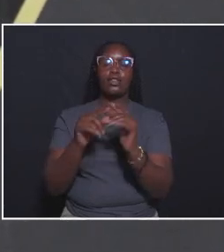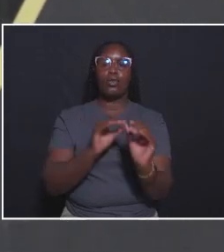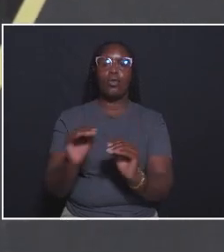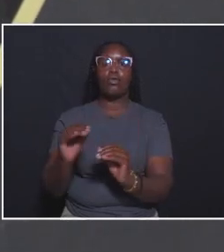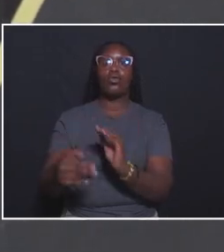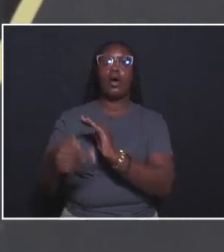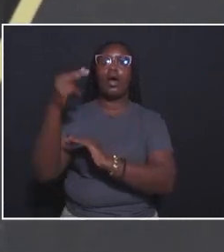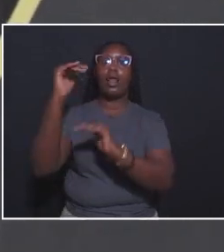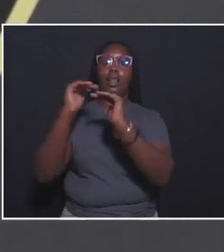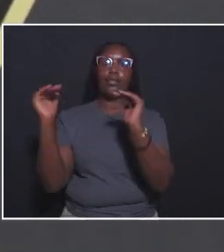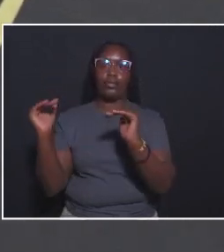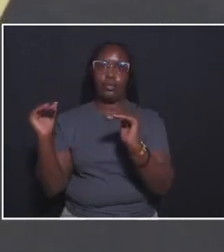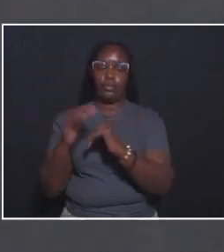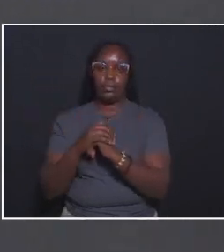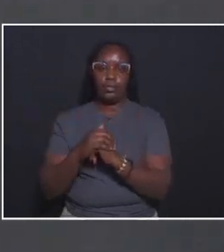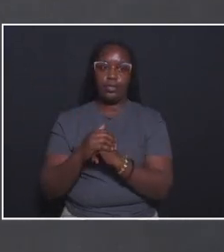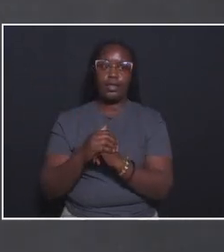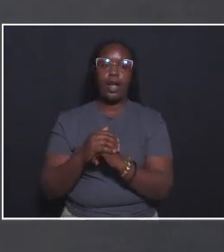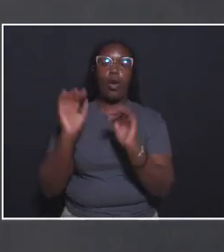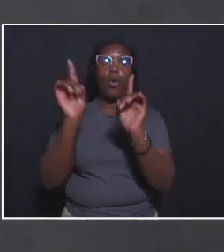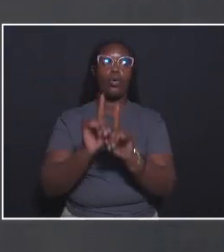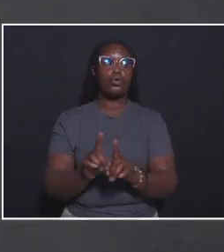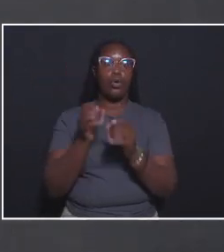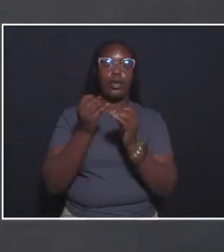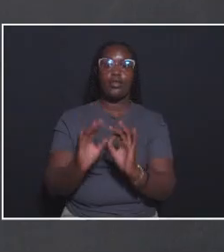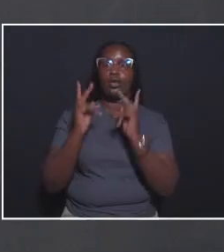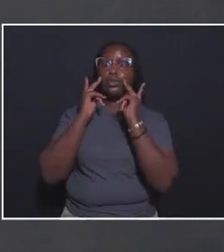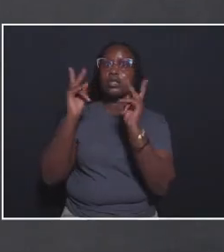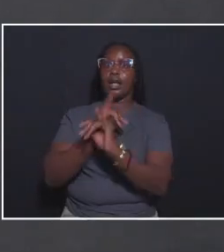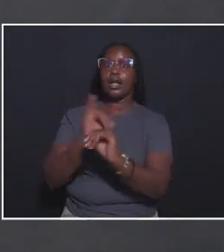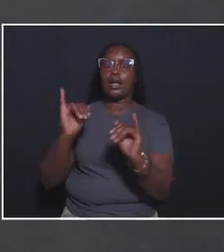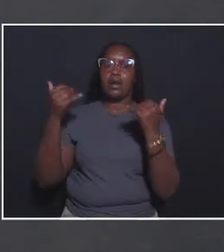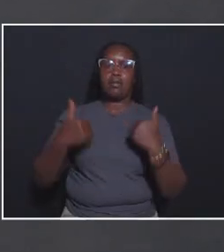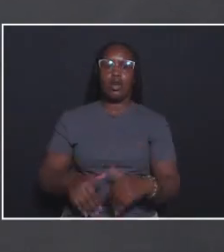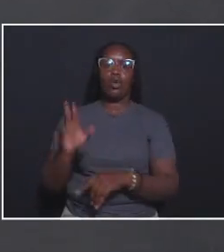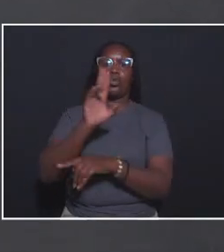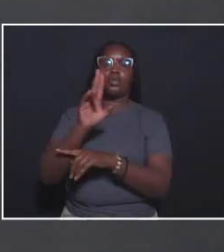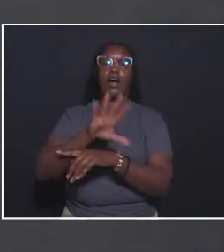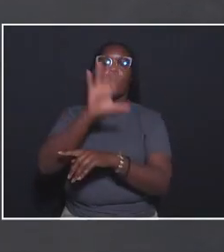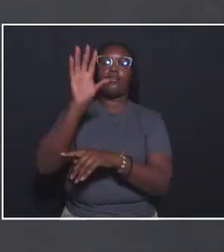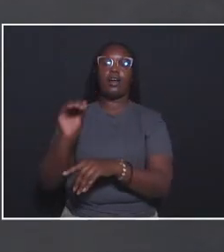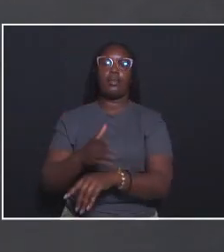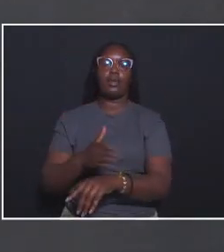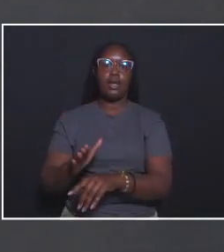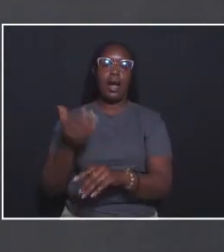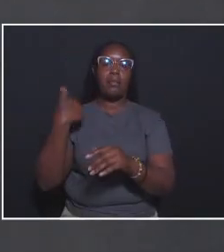magical. So, and if you also noticed, I was using African rhythms. I was not playing your